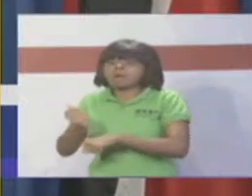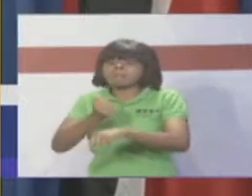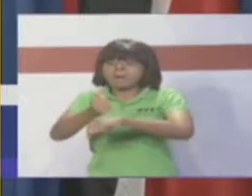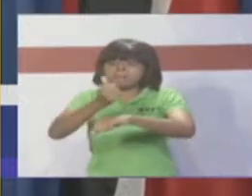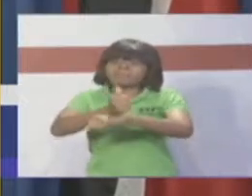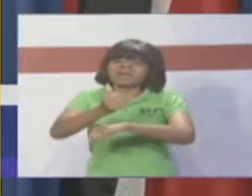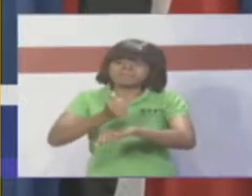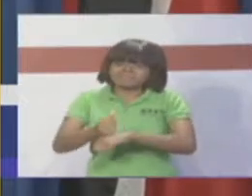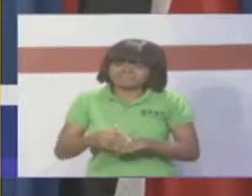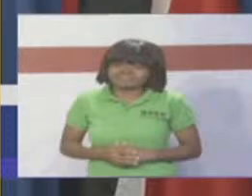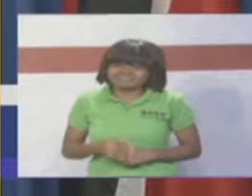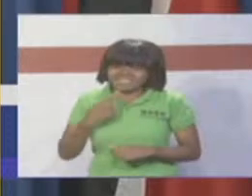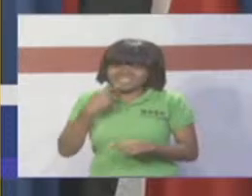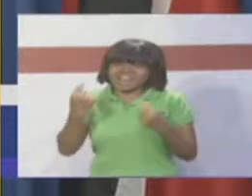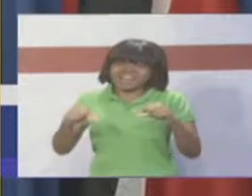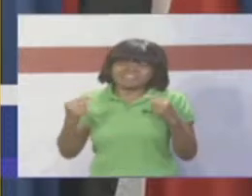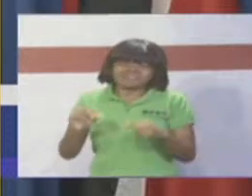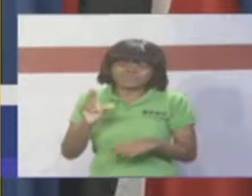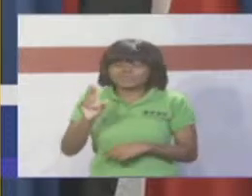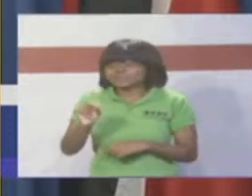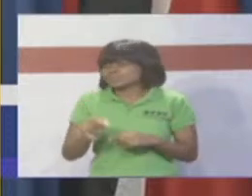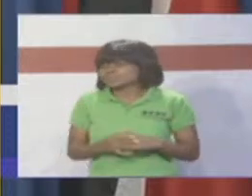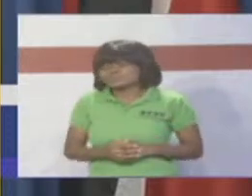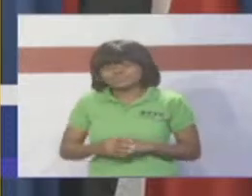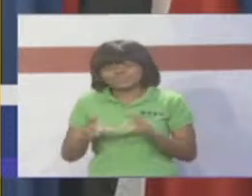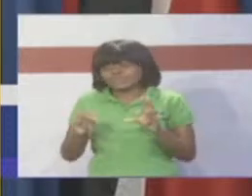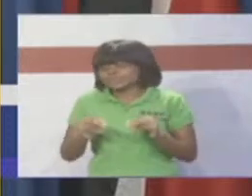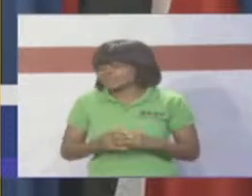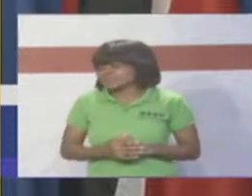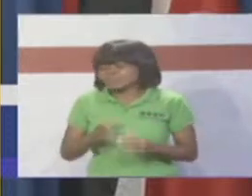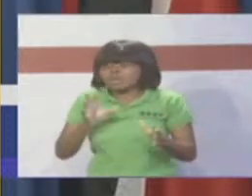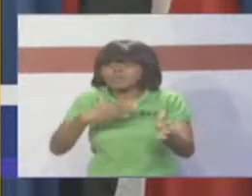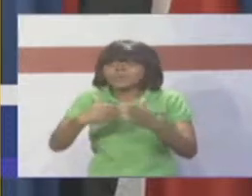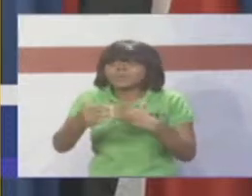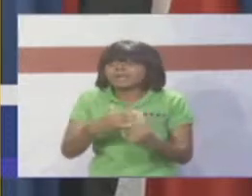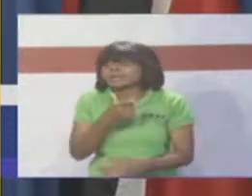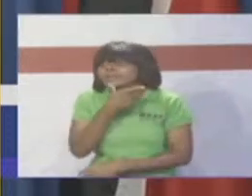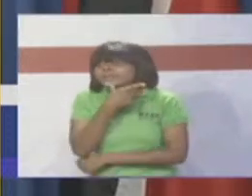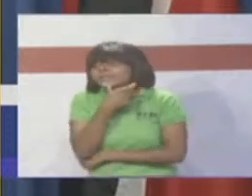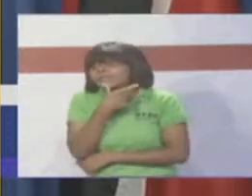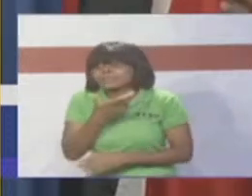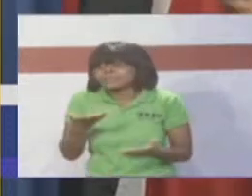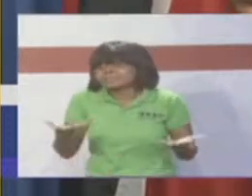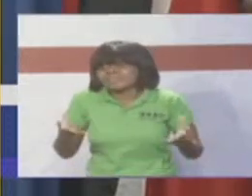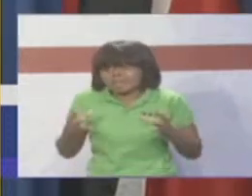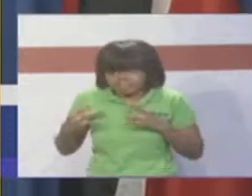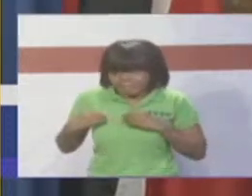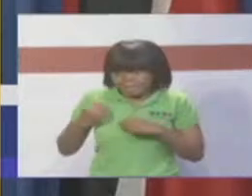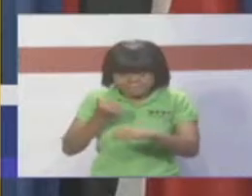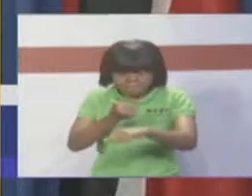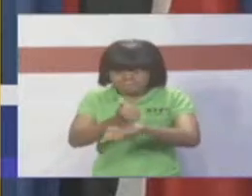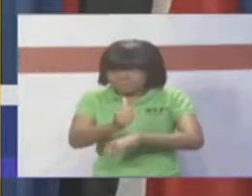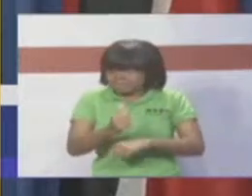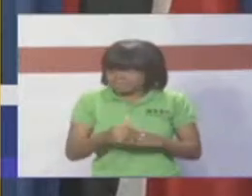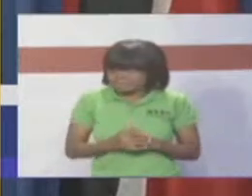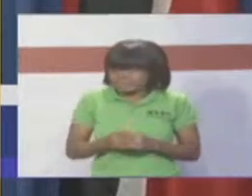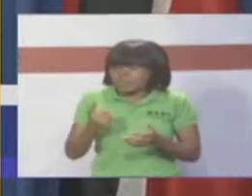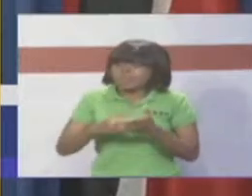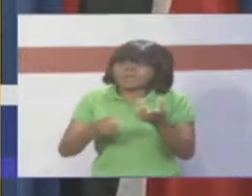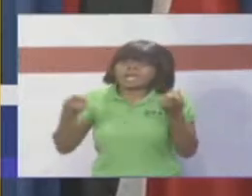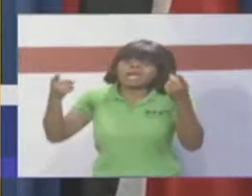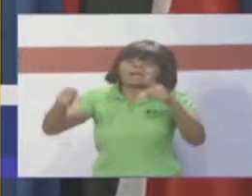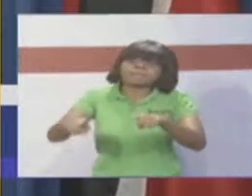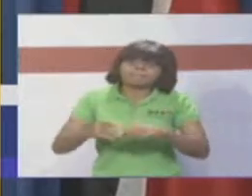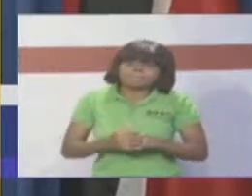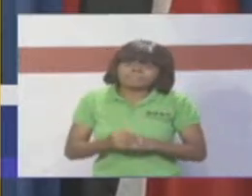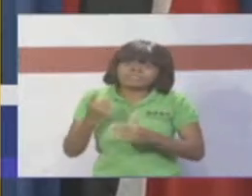for one reason or the other. Doesn't matter who you blame. It is your condition and the success of the treatment that's going to come your way